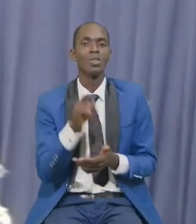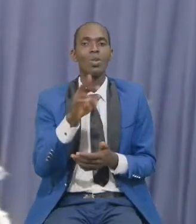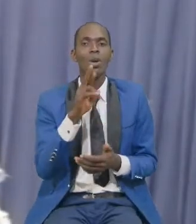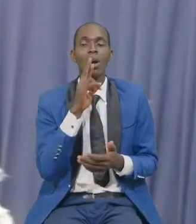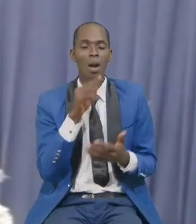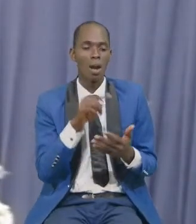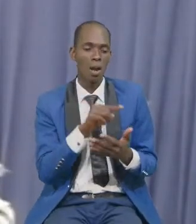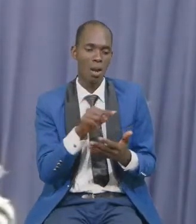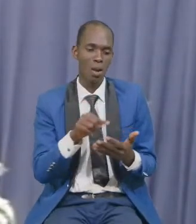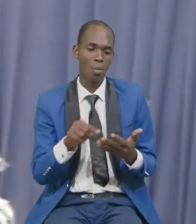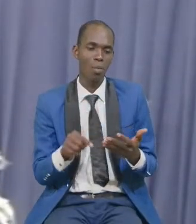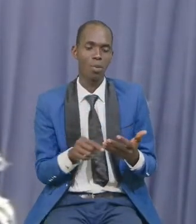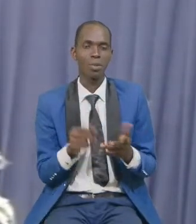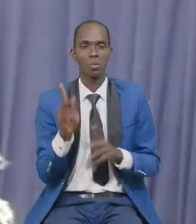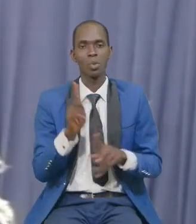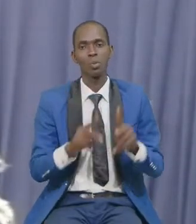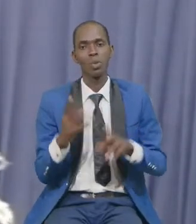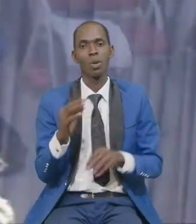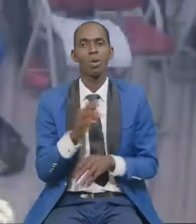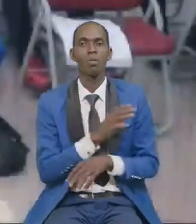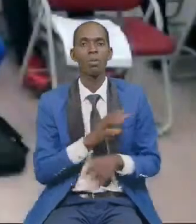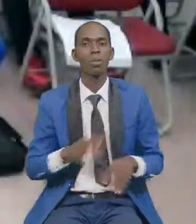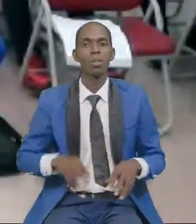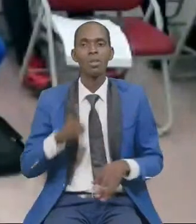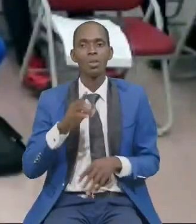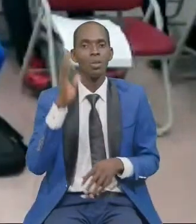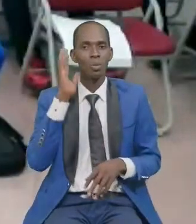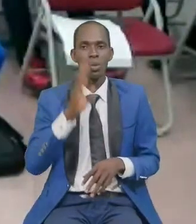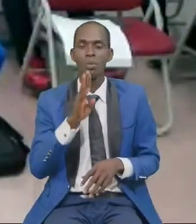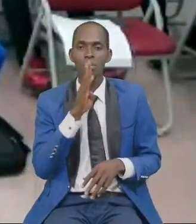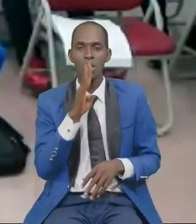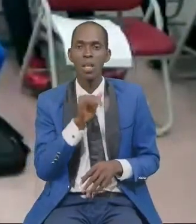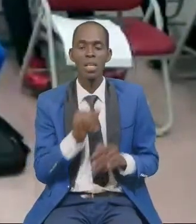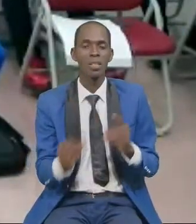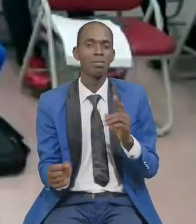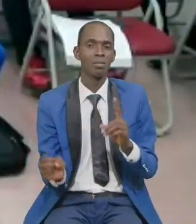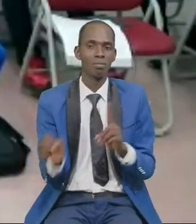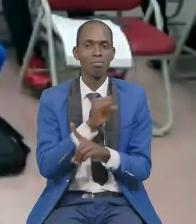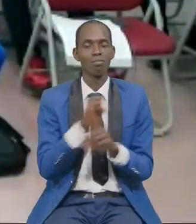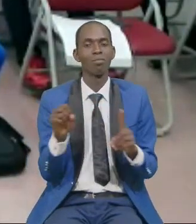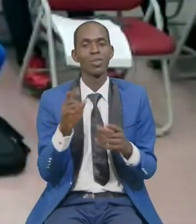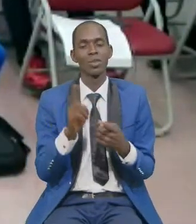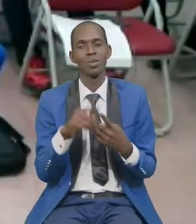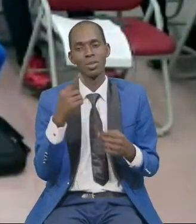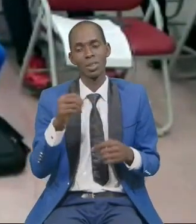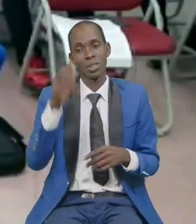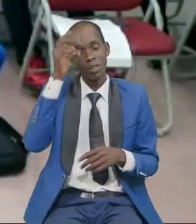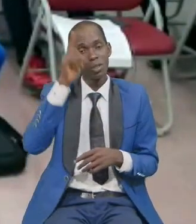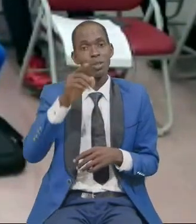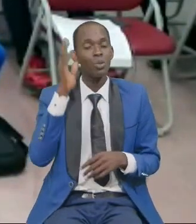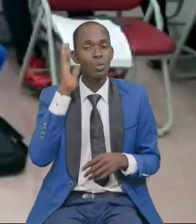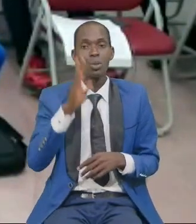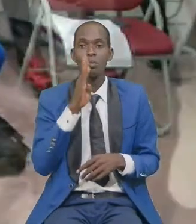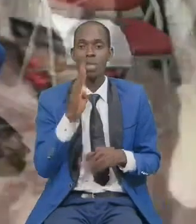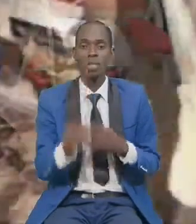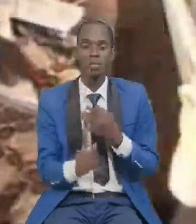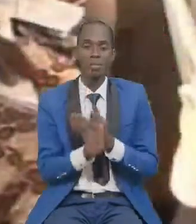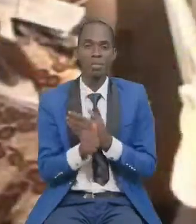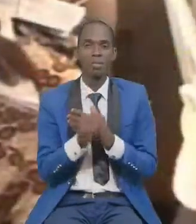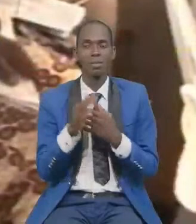the people of Christ, and you'll be a terror to the devil. Somebody there said, you'll be a terror to the